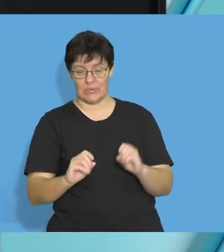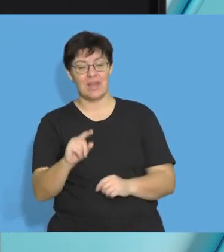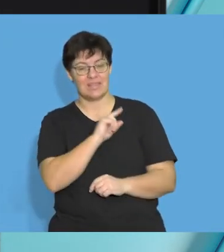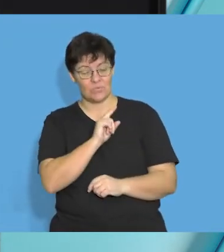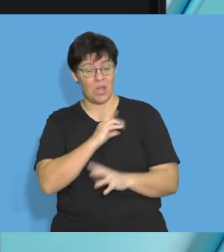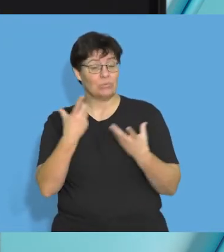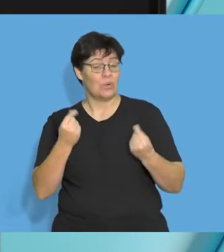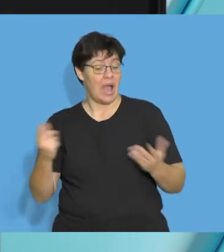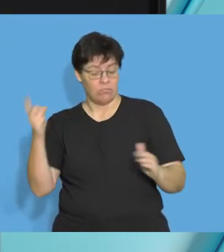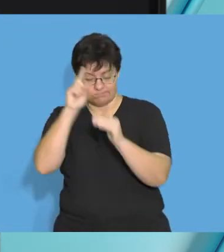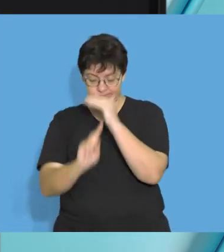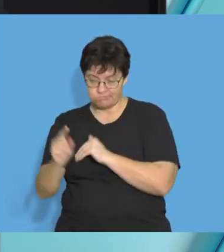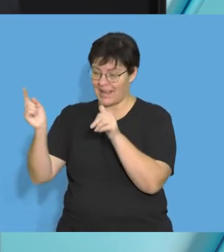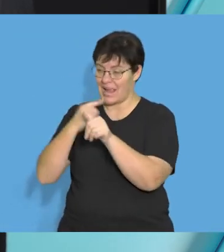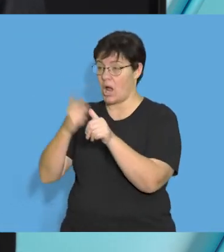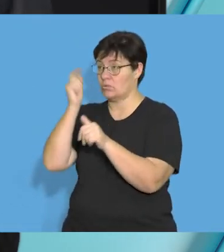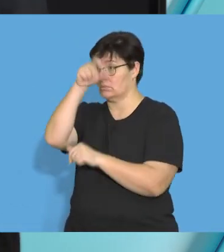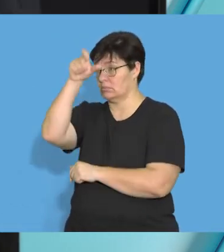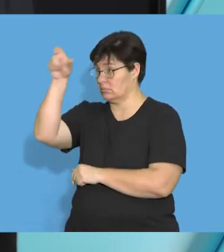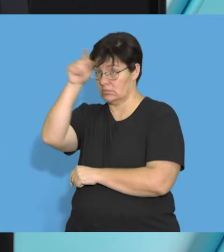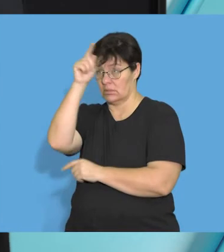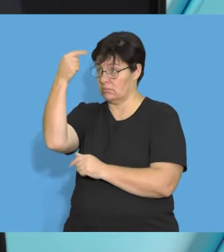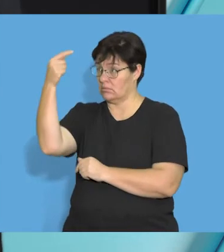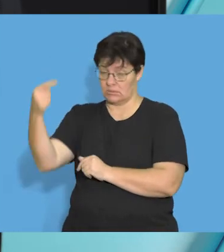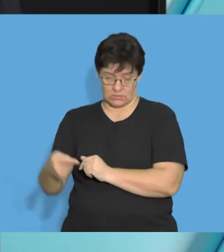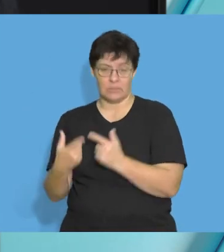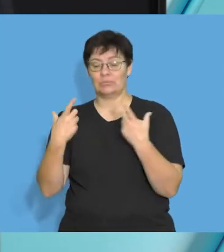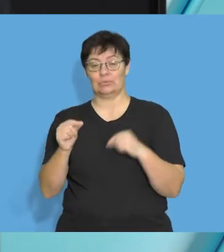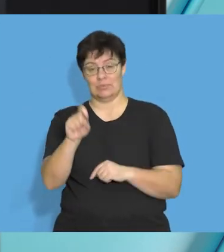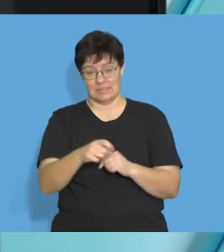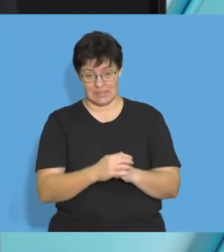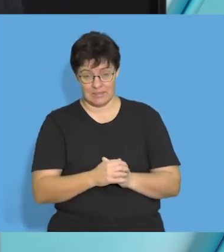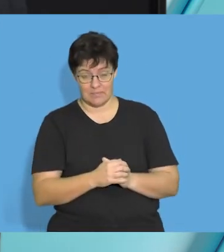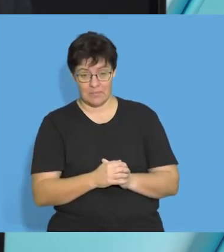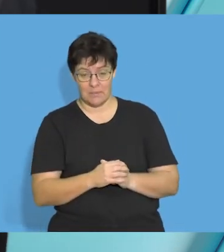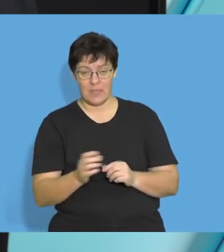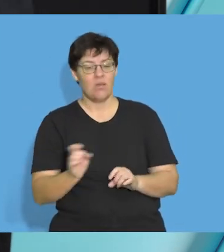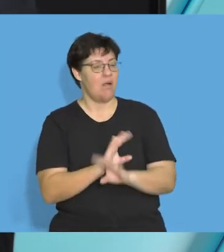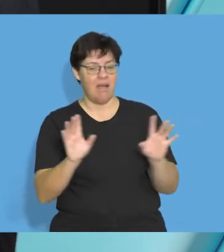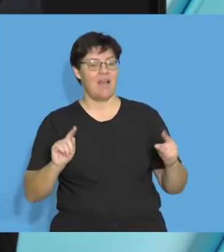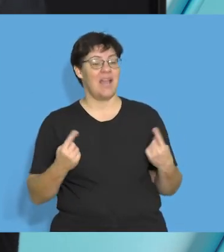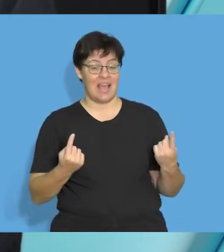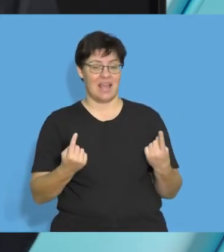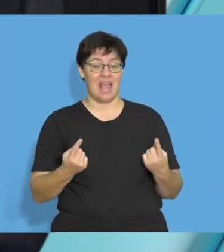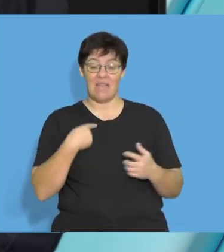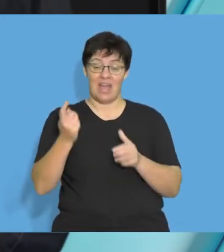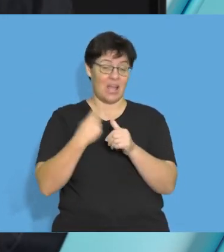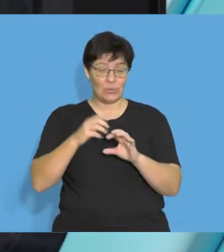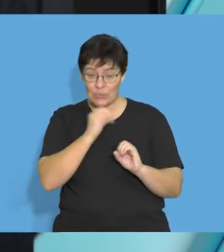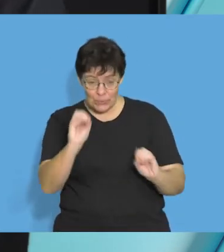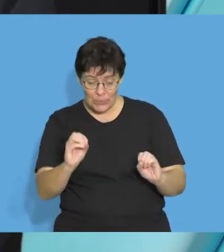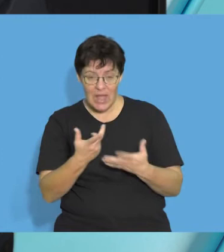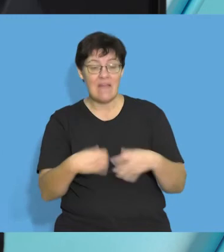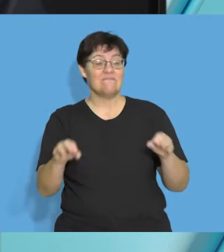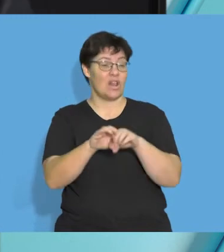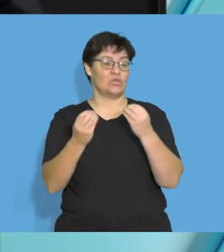you're doing the periodic inventory system, you can clearly see that you are unable to determine the value of your stock at